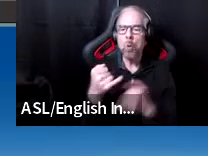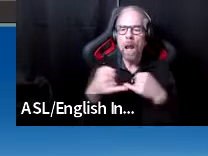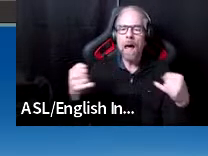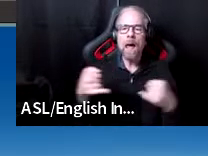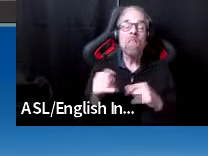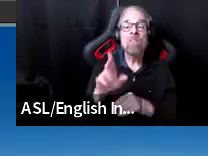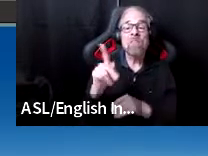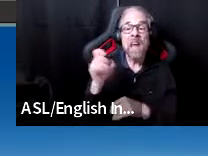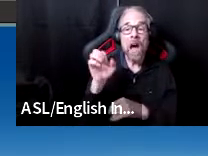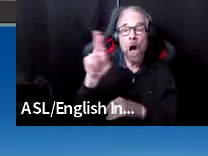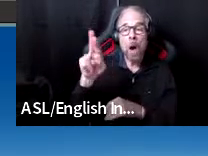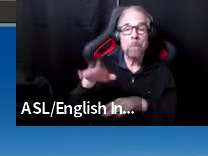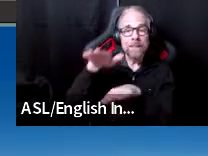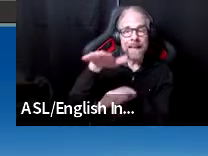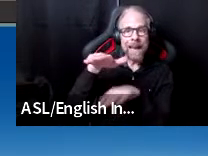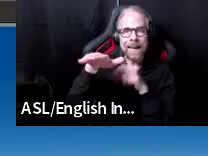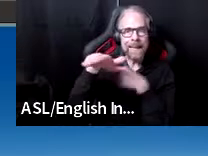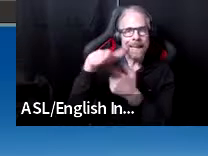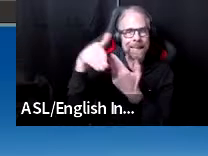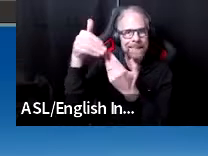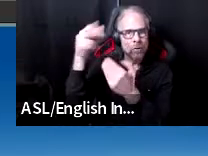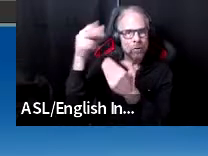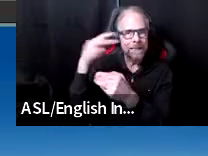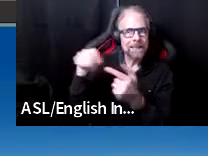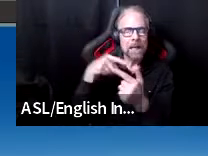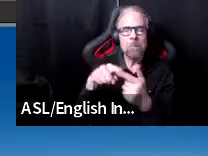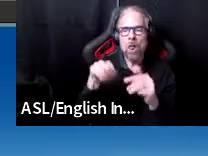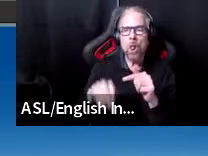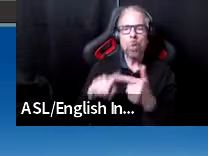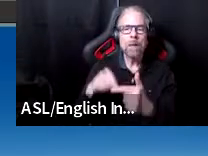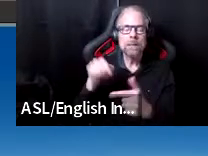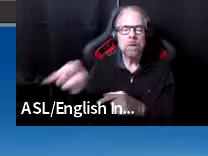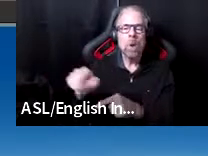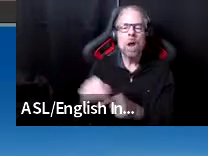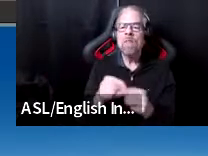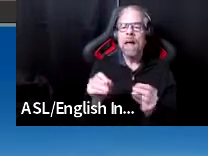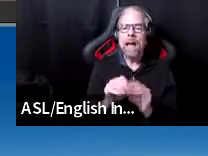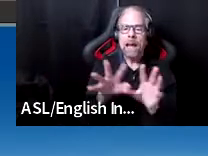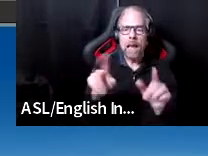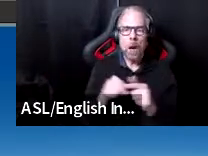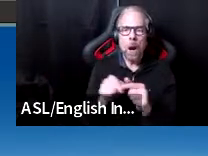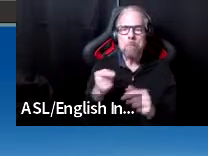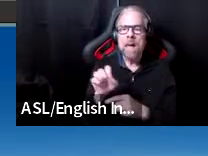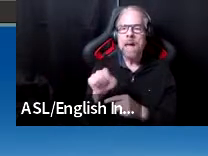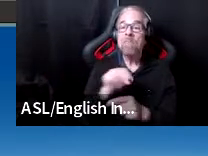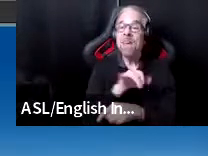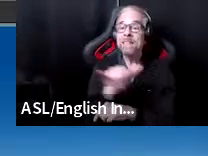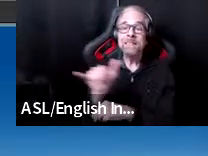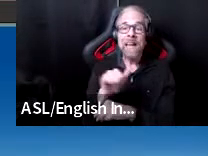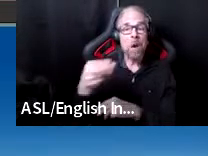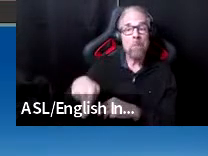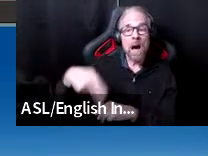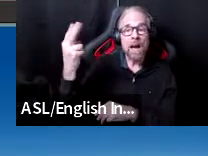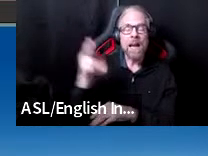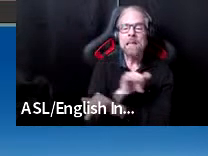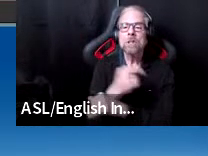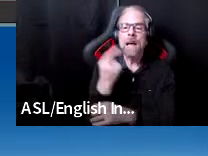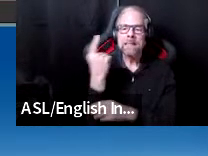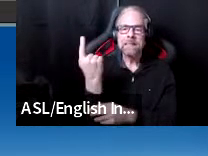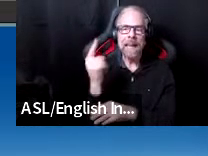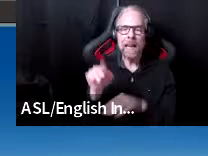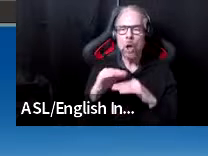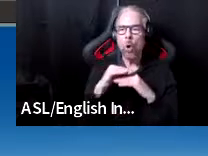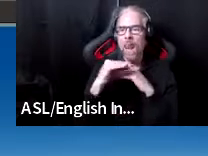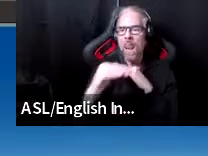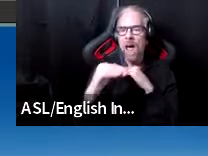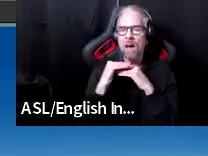but its lower deck, where transit and the shared use path would be located, would be the same height as the single-level fixed-span bridge, which is